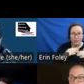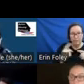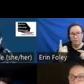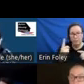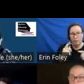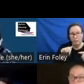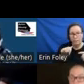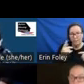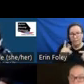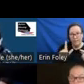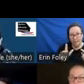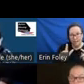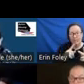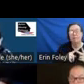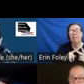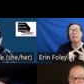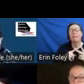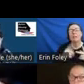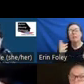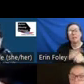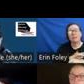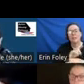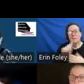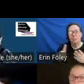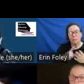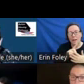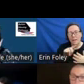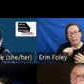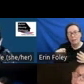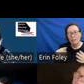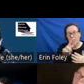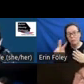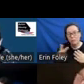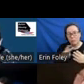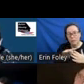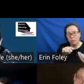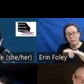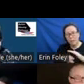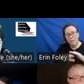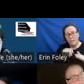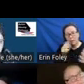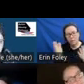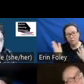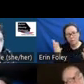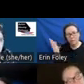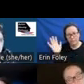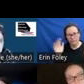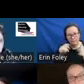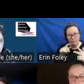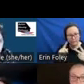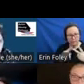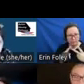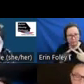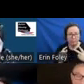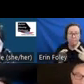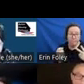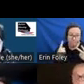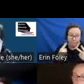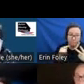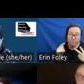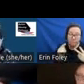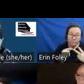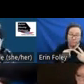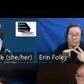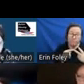to cover 1 to 2 hours a day of drop-in services. This program was